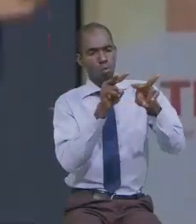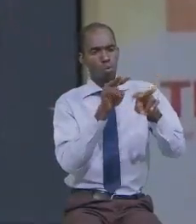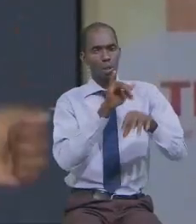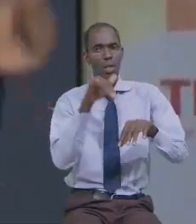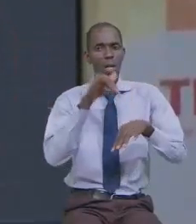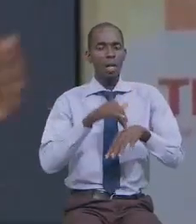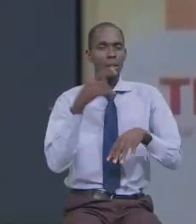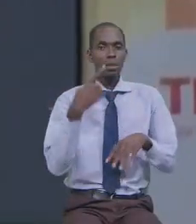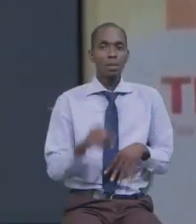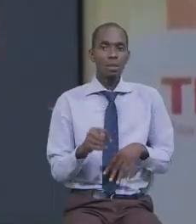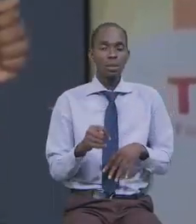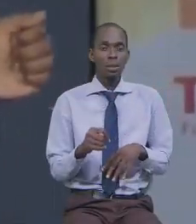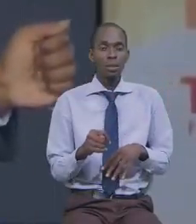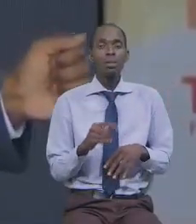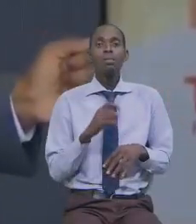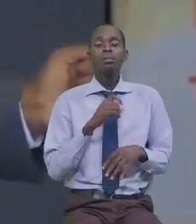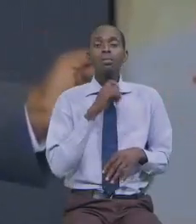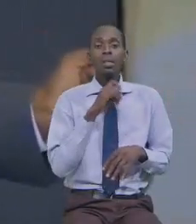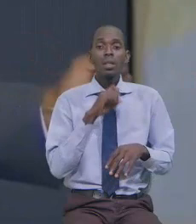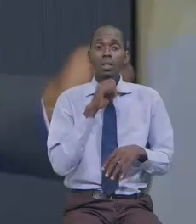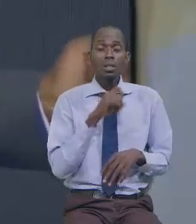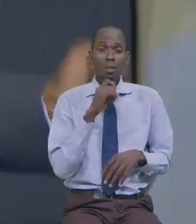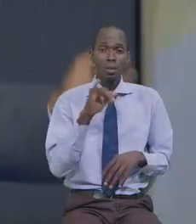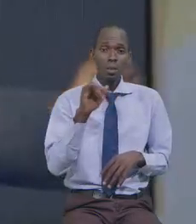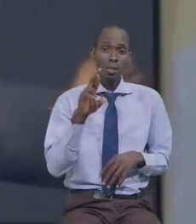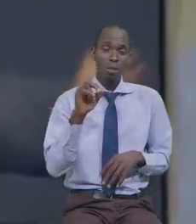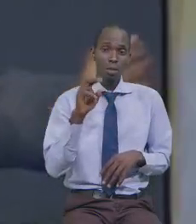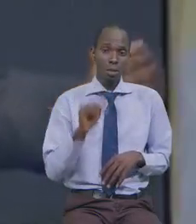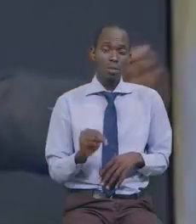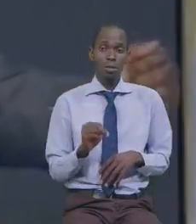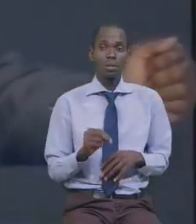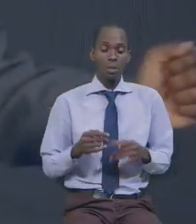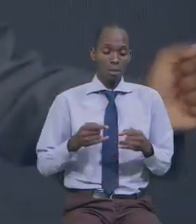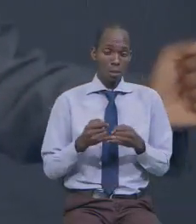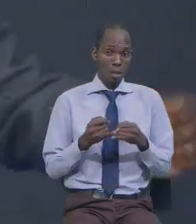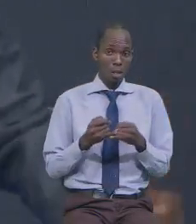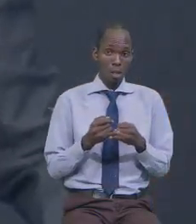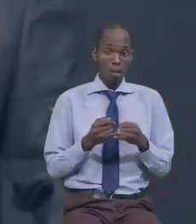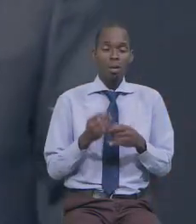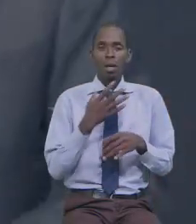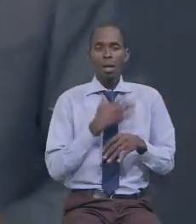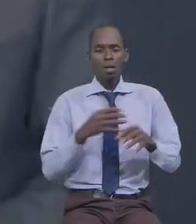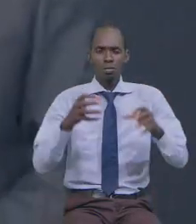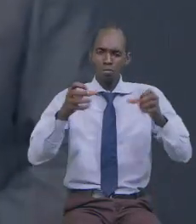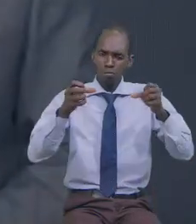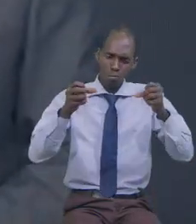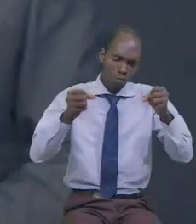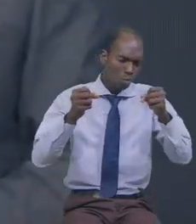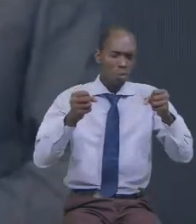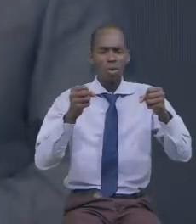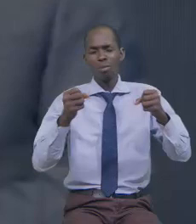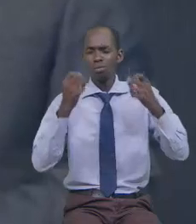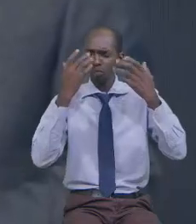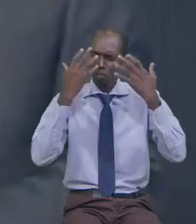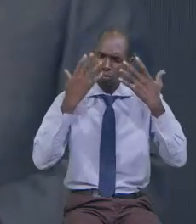the bars, two bars, is there crying, and behind him the door